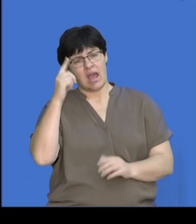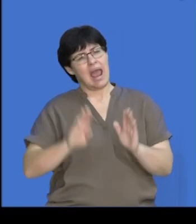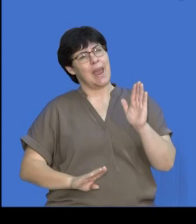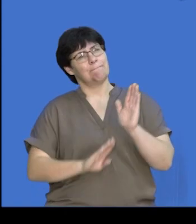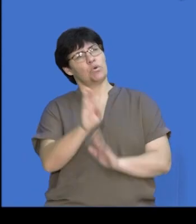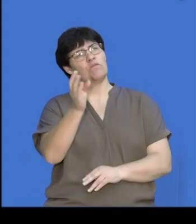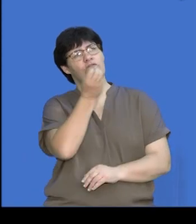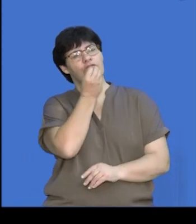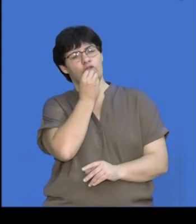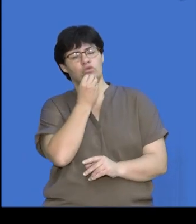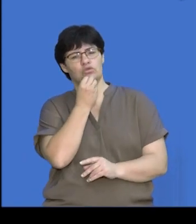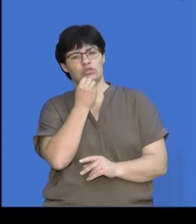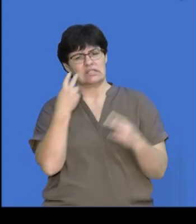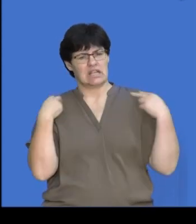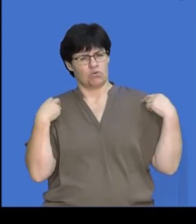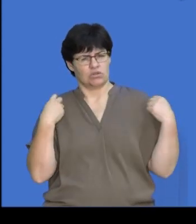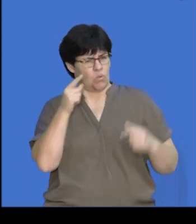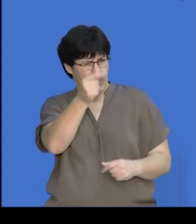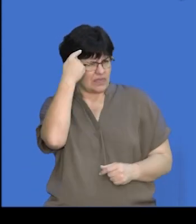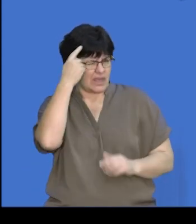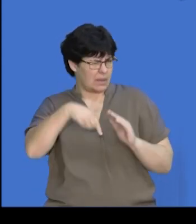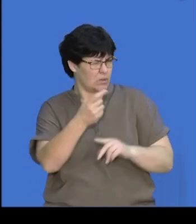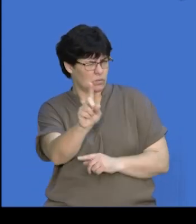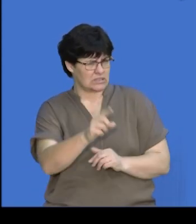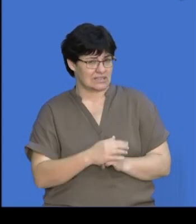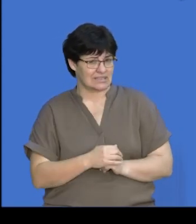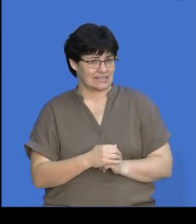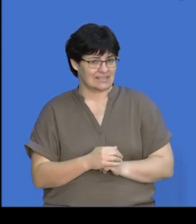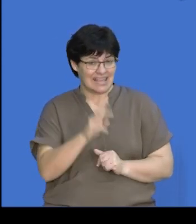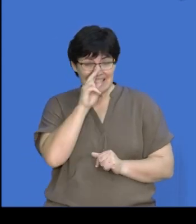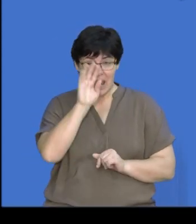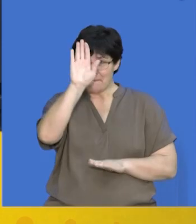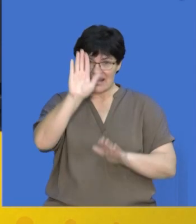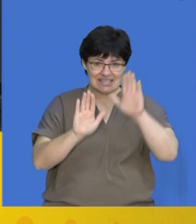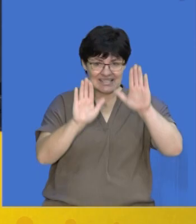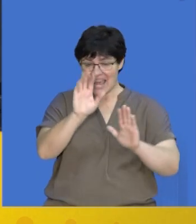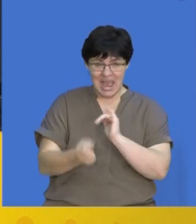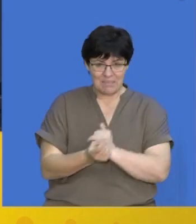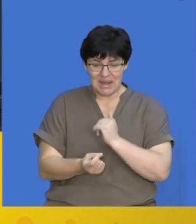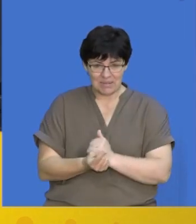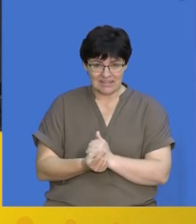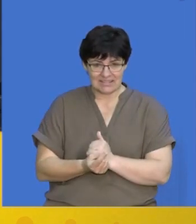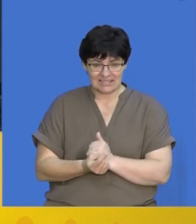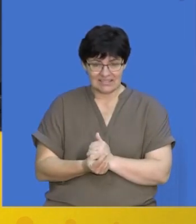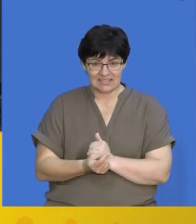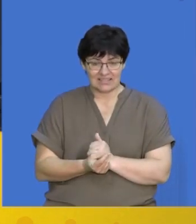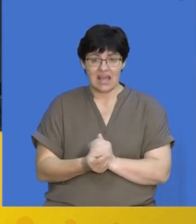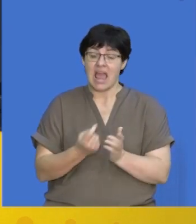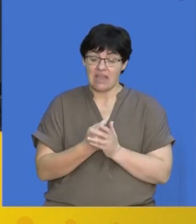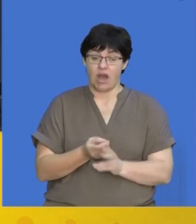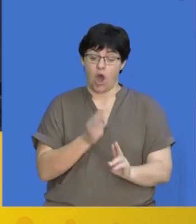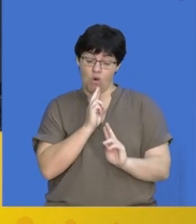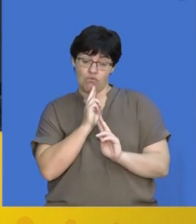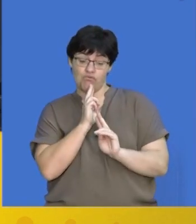improving food security in South Africa. Can you see the patterns that are emerging in terms of when you are asked to